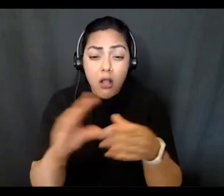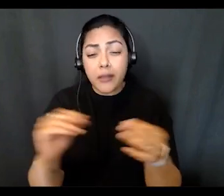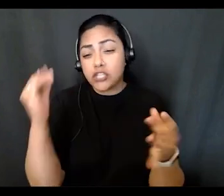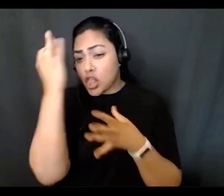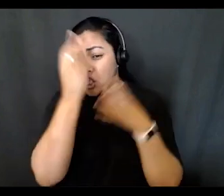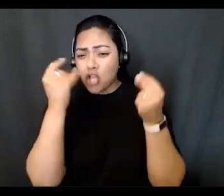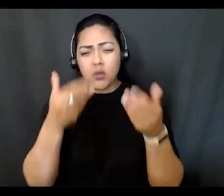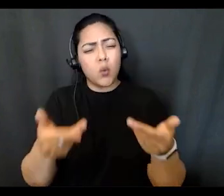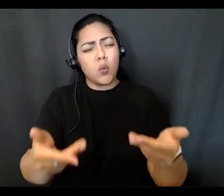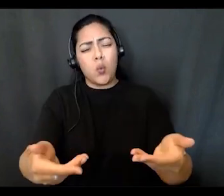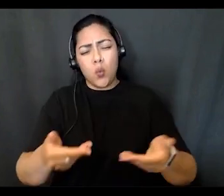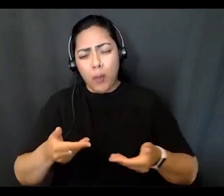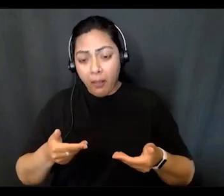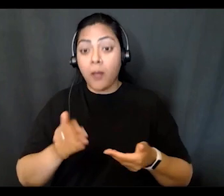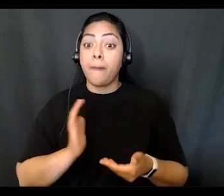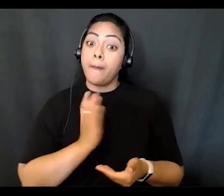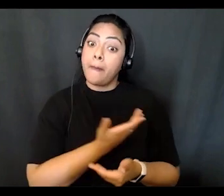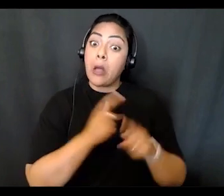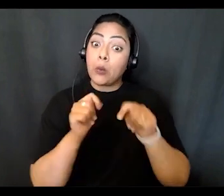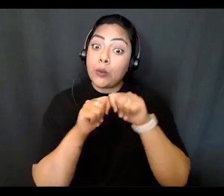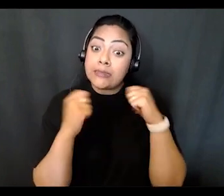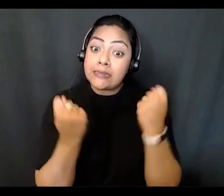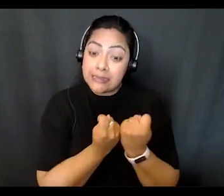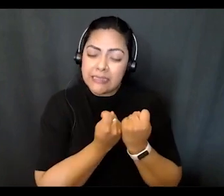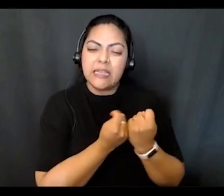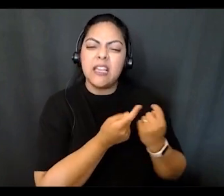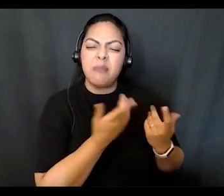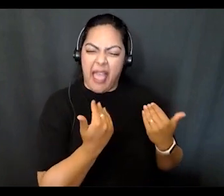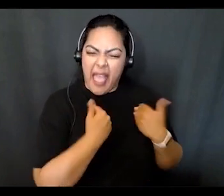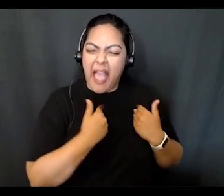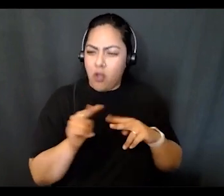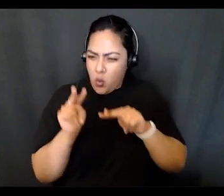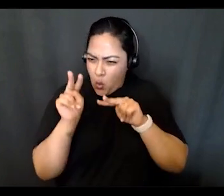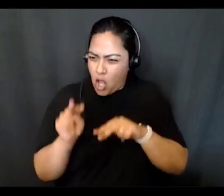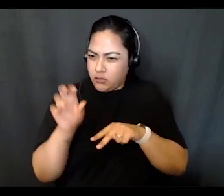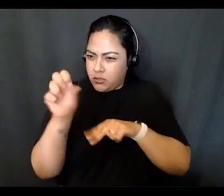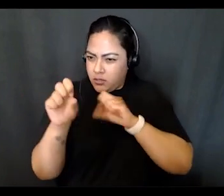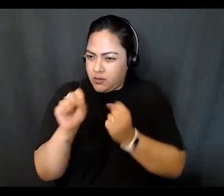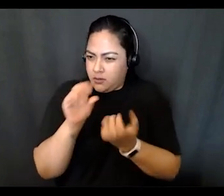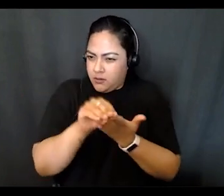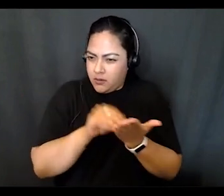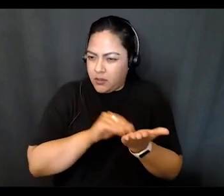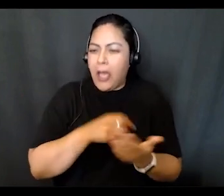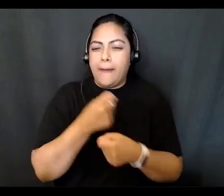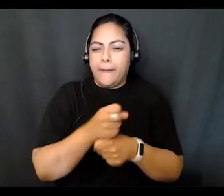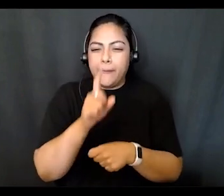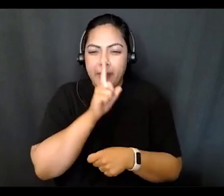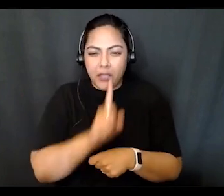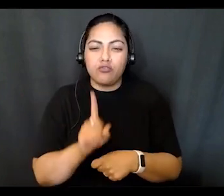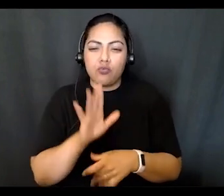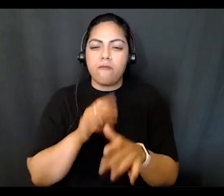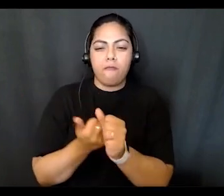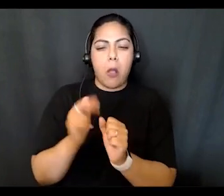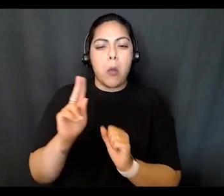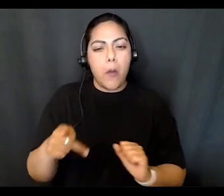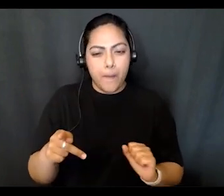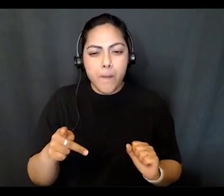working behind the scenes to ensure that key messages and themes are captured and will be followed up